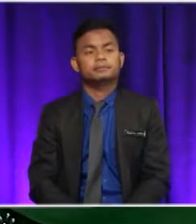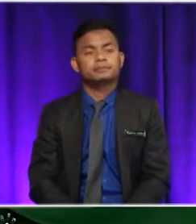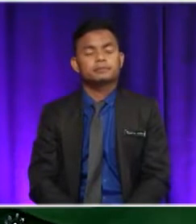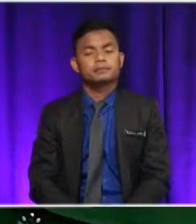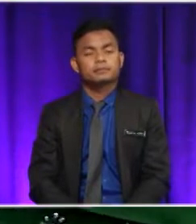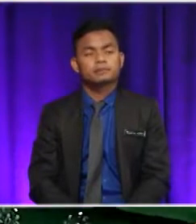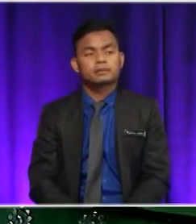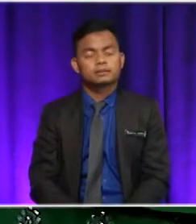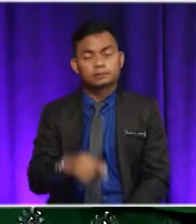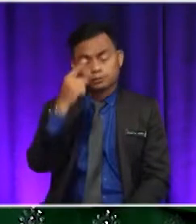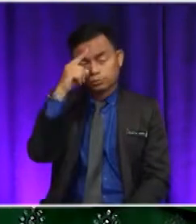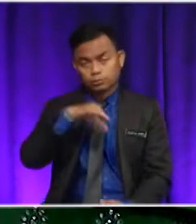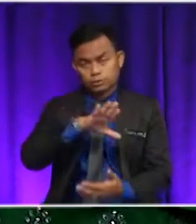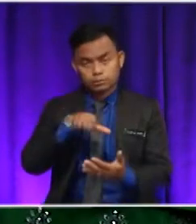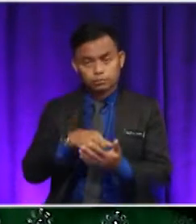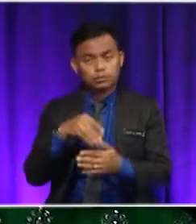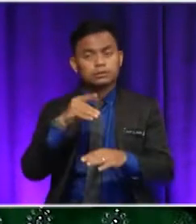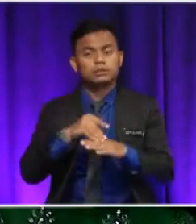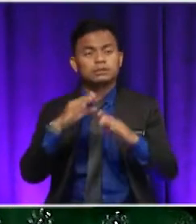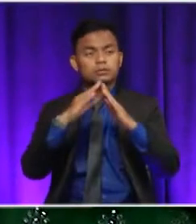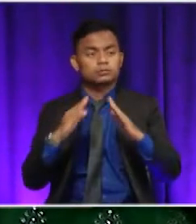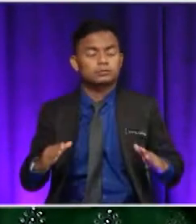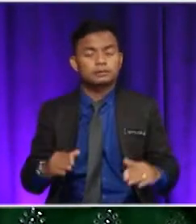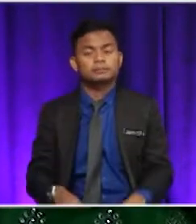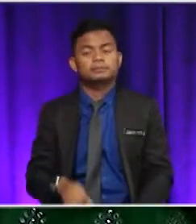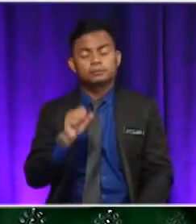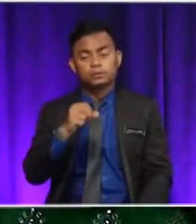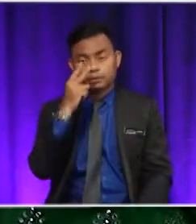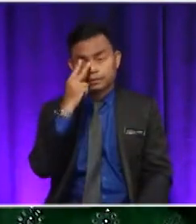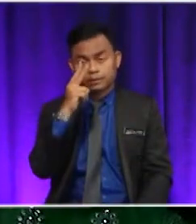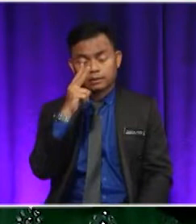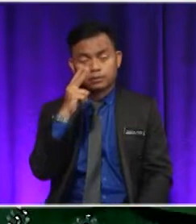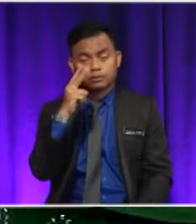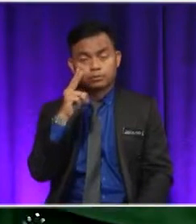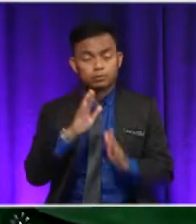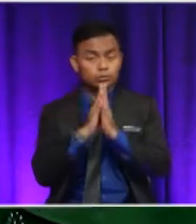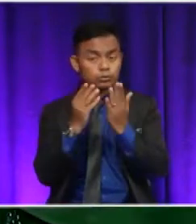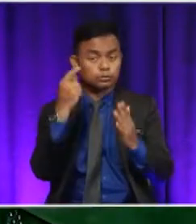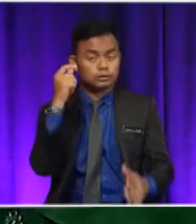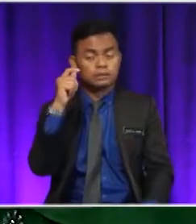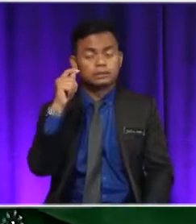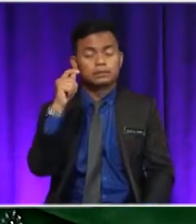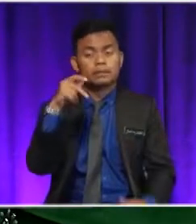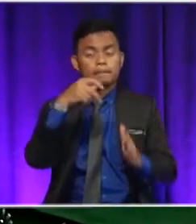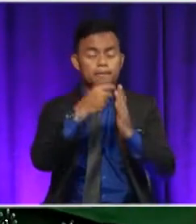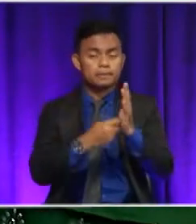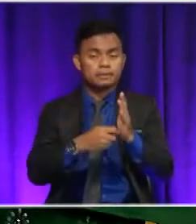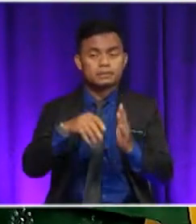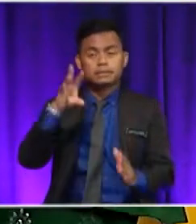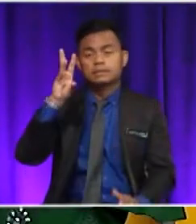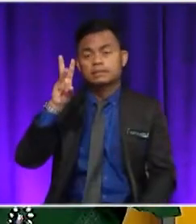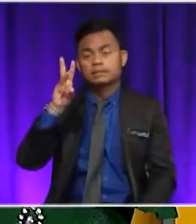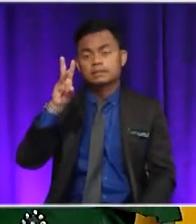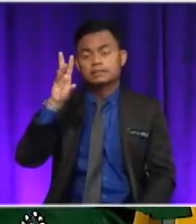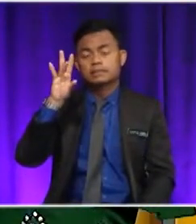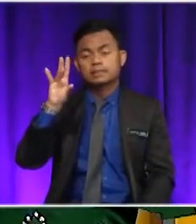So for viewers at home, you can refer to the text in page 68. Okay, I've got some tips which I